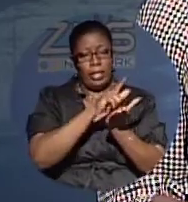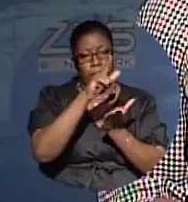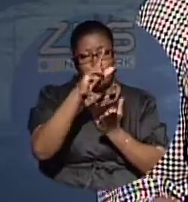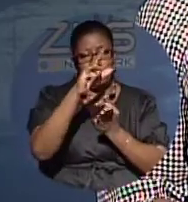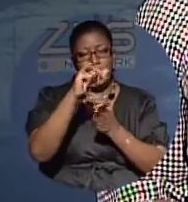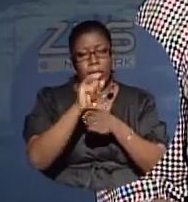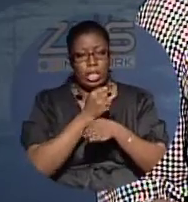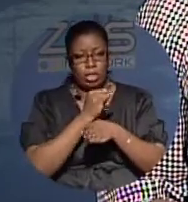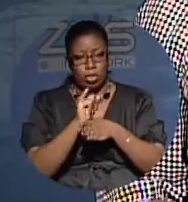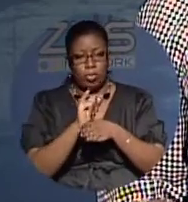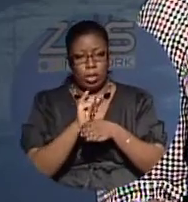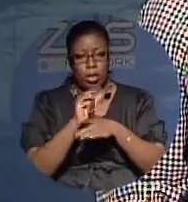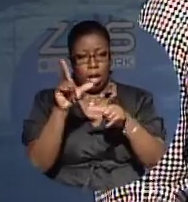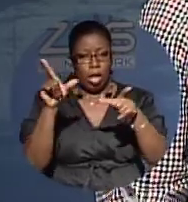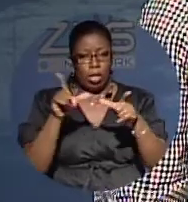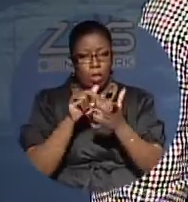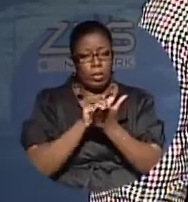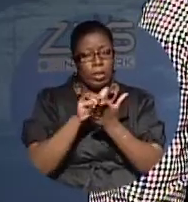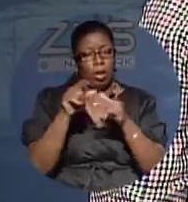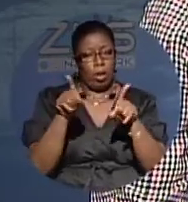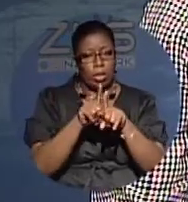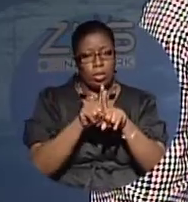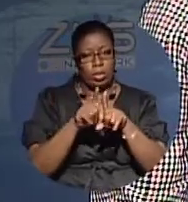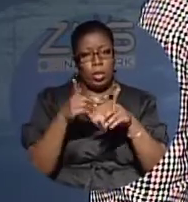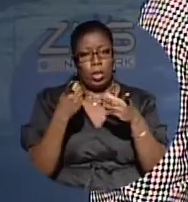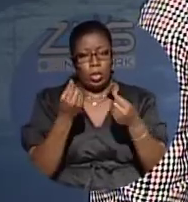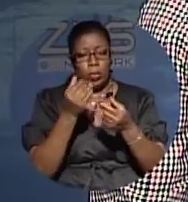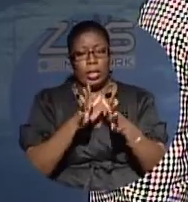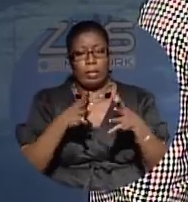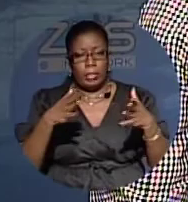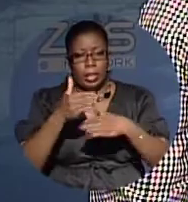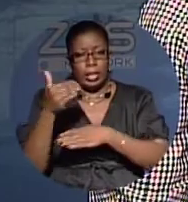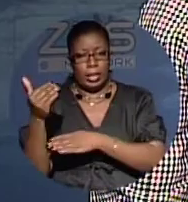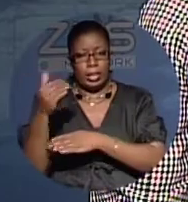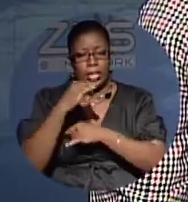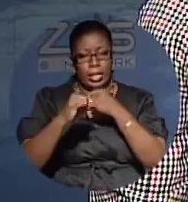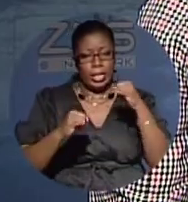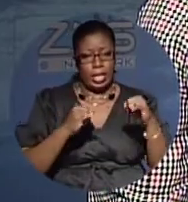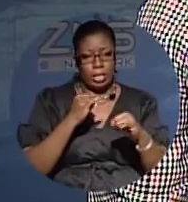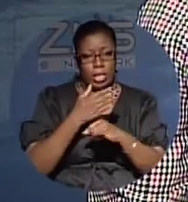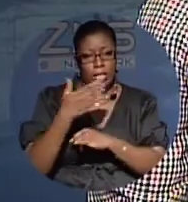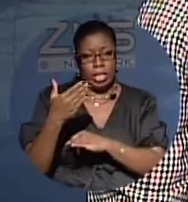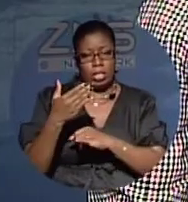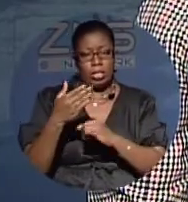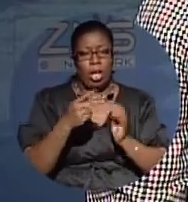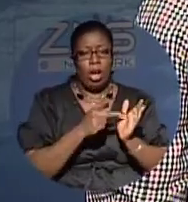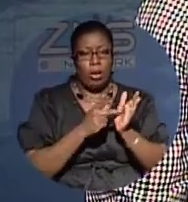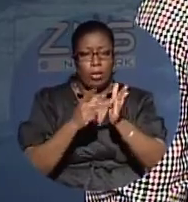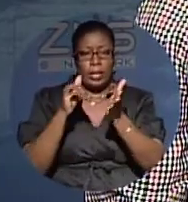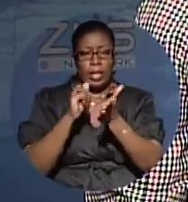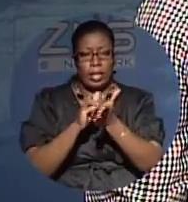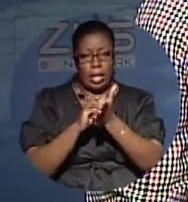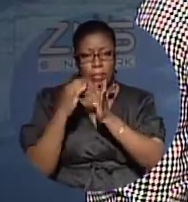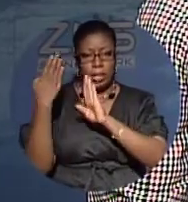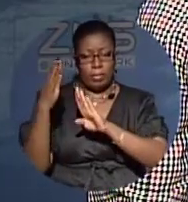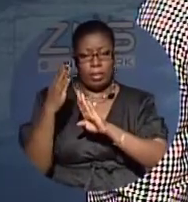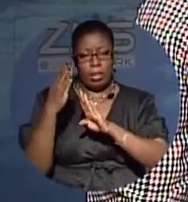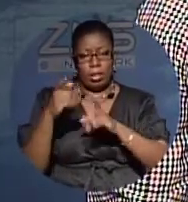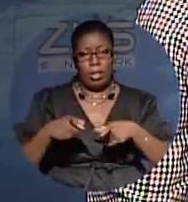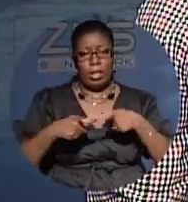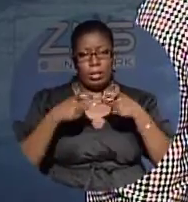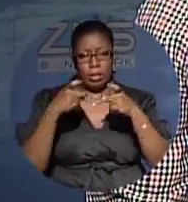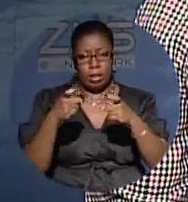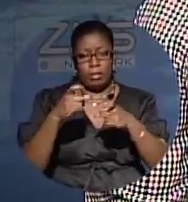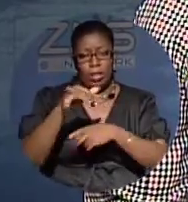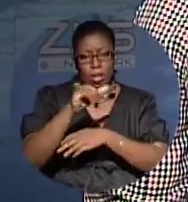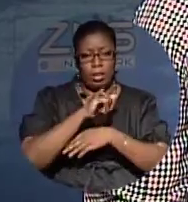fact, a local Bahamian carrier is also doing big things on the international scene, proving that Bahamians can provide the same level of service